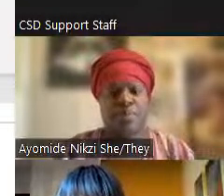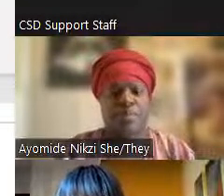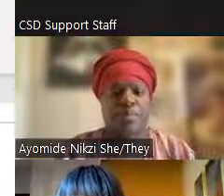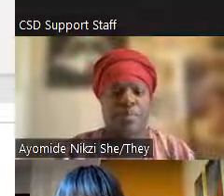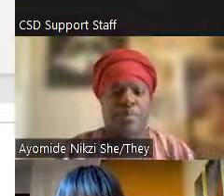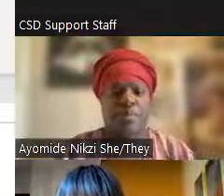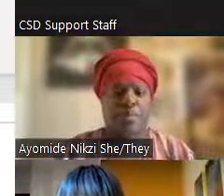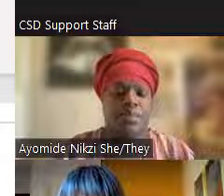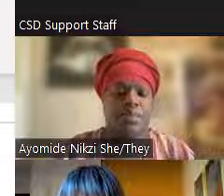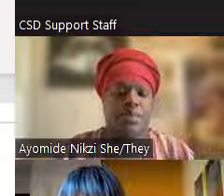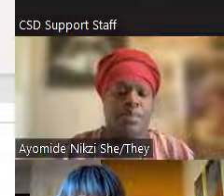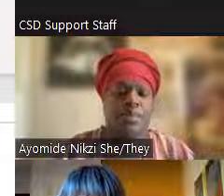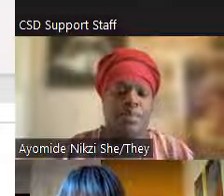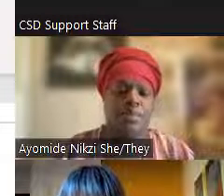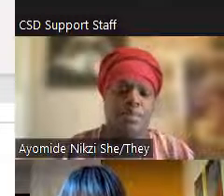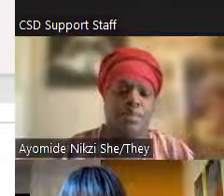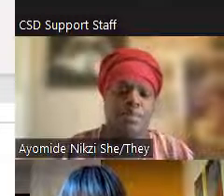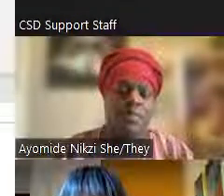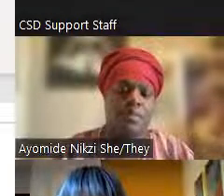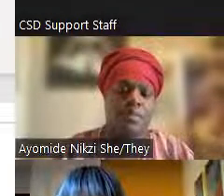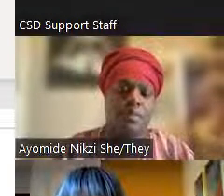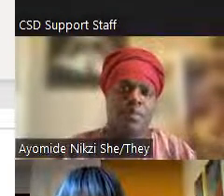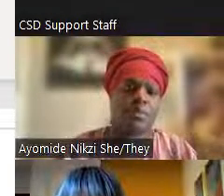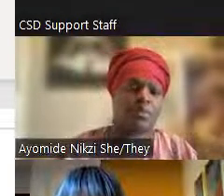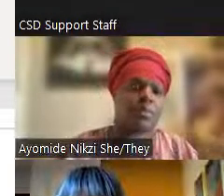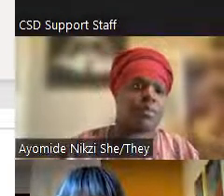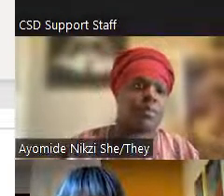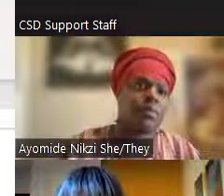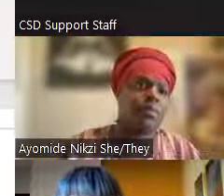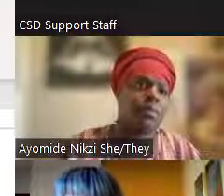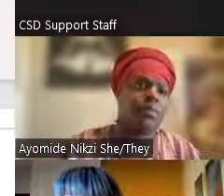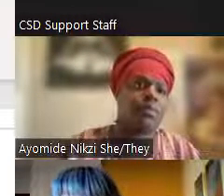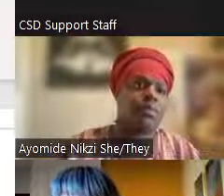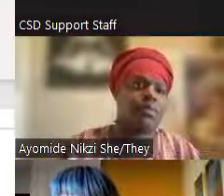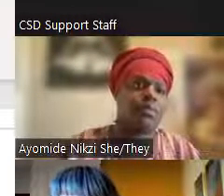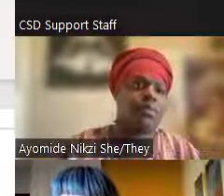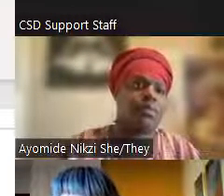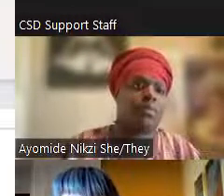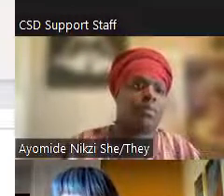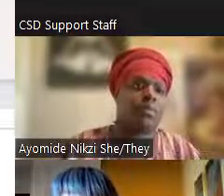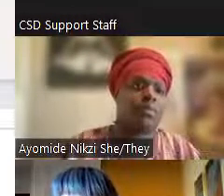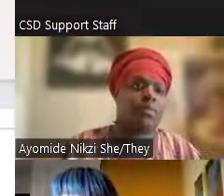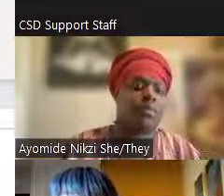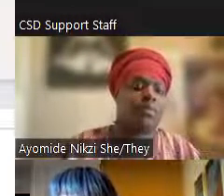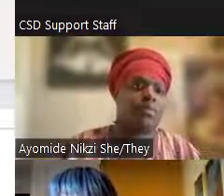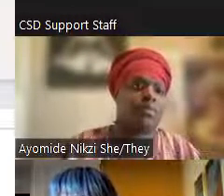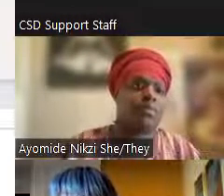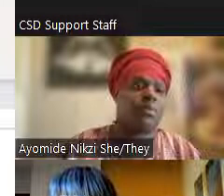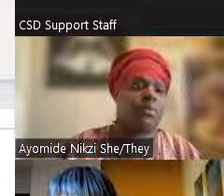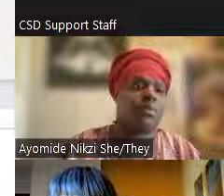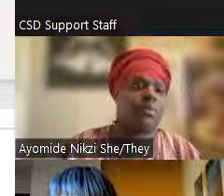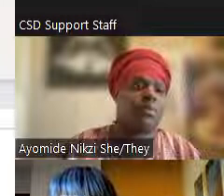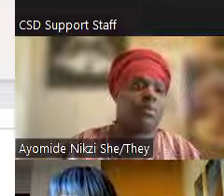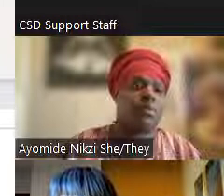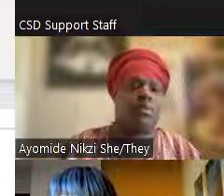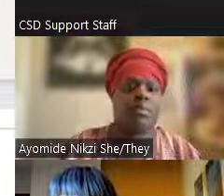with co-chair Seemob and co-chair Lovisa, and we are going to be wrapping up this document